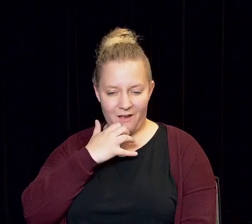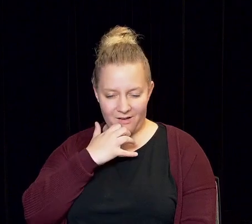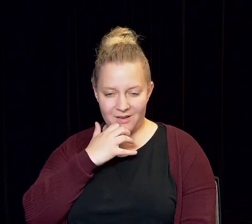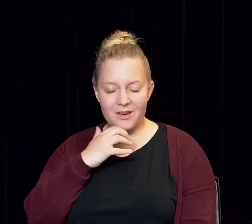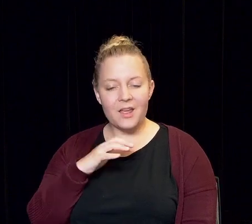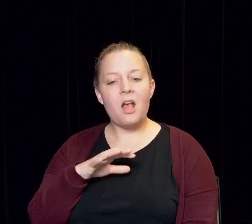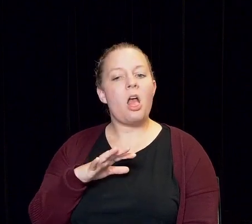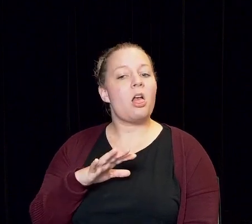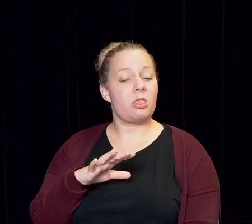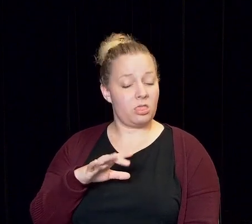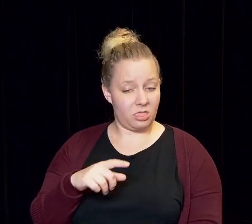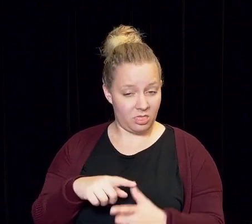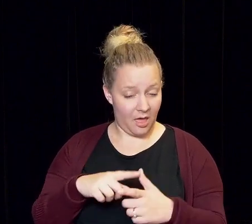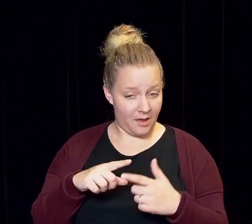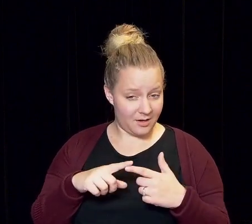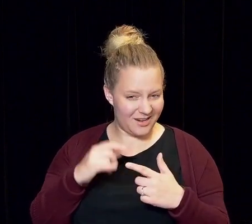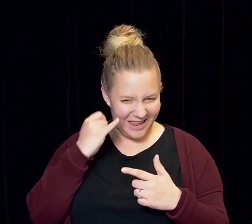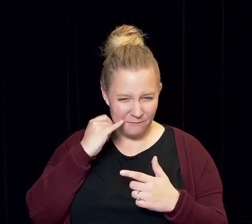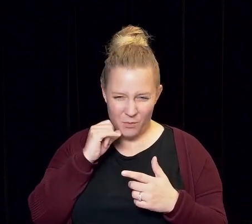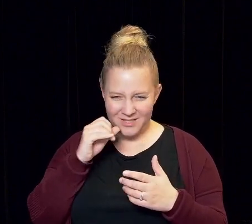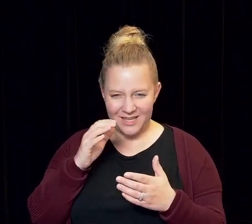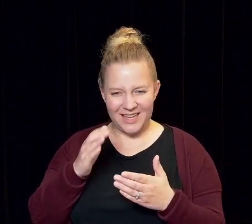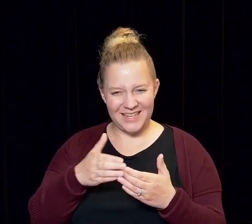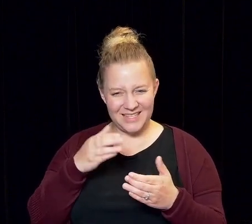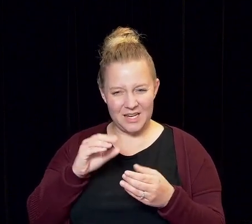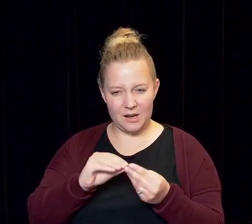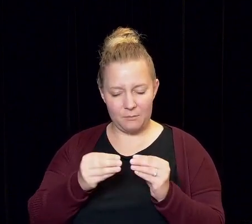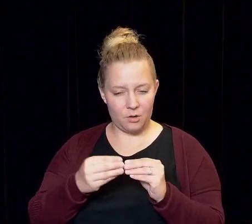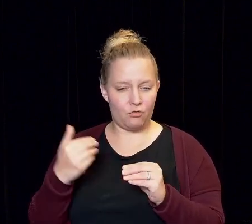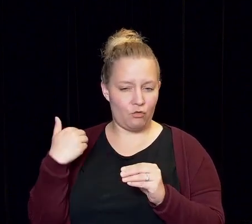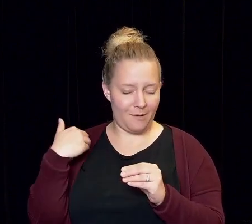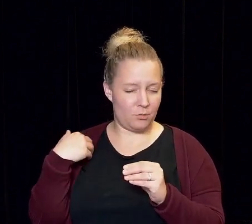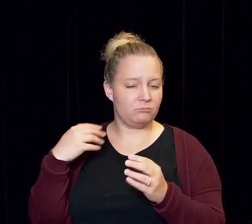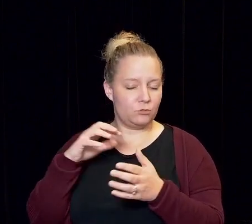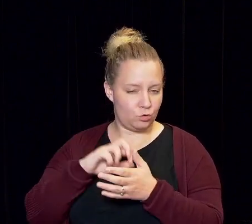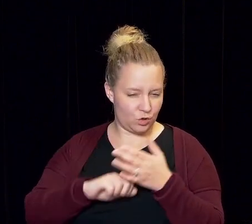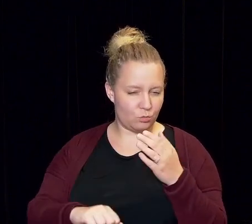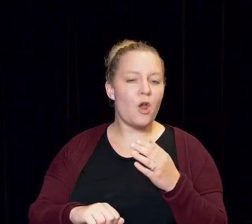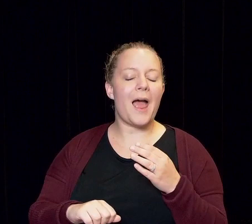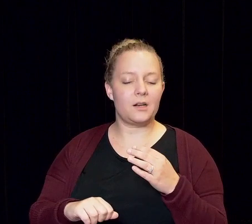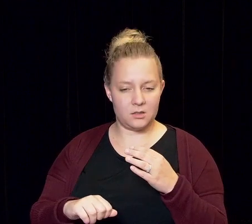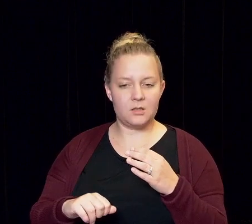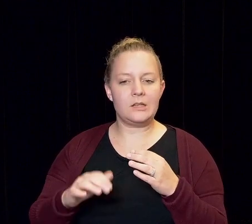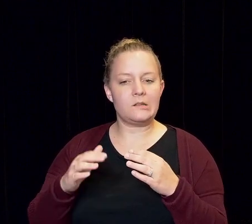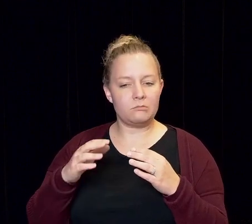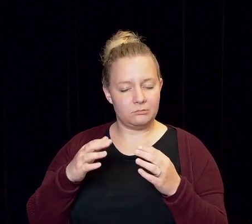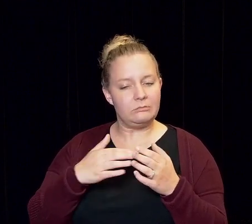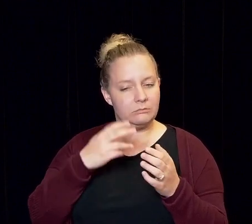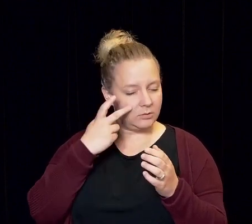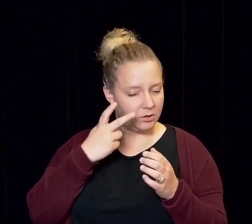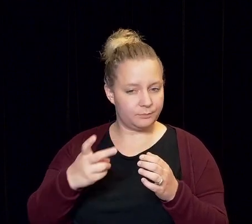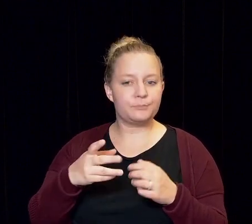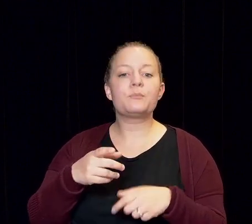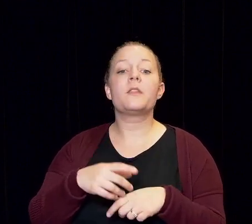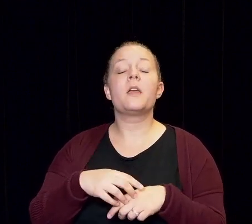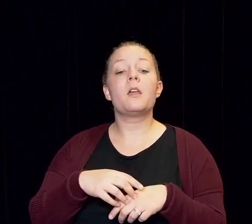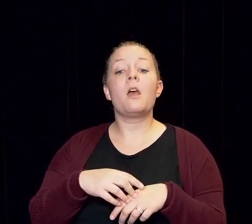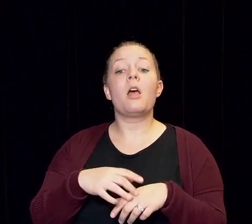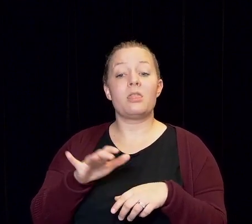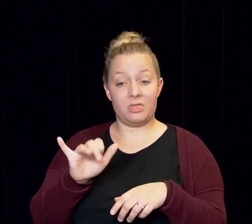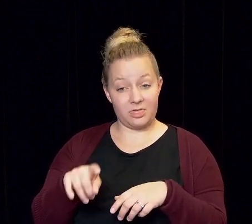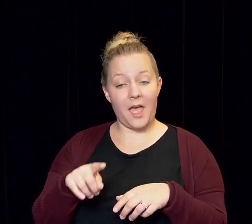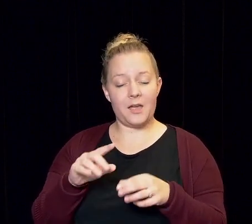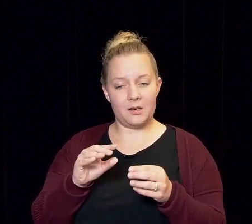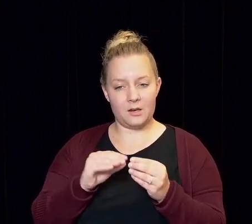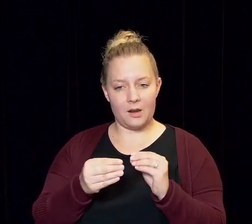And if it wasn't easy numbers, you would subtract. So here's a reminder about that, even though now you can just look at it and see that. And then you take that and you